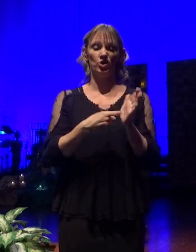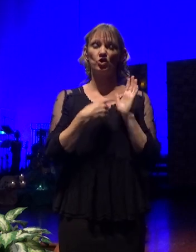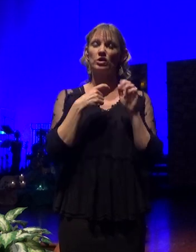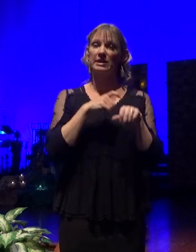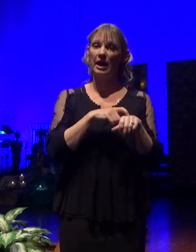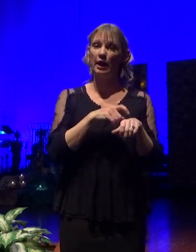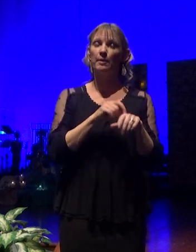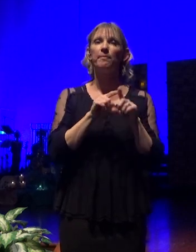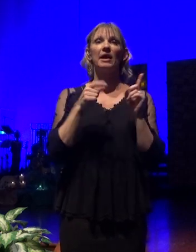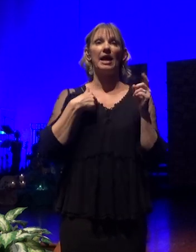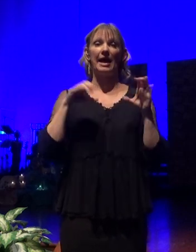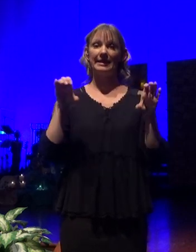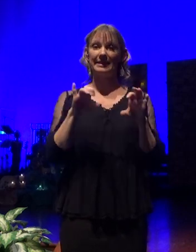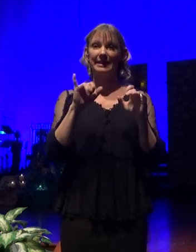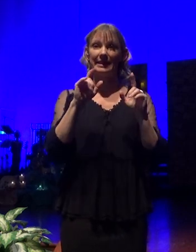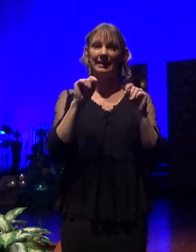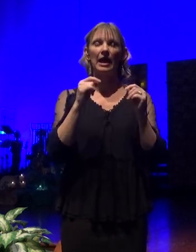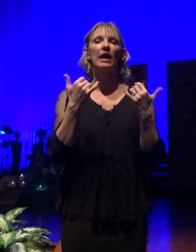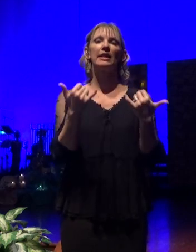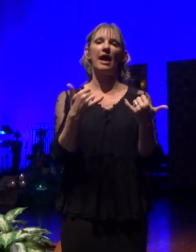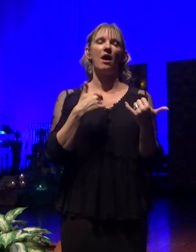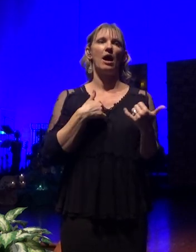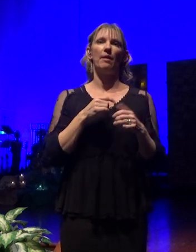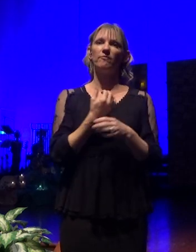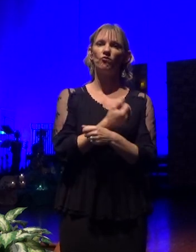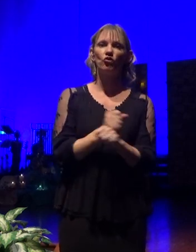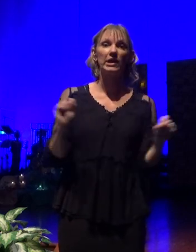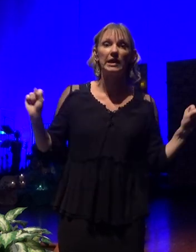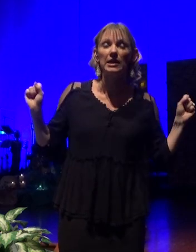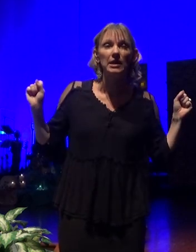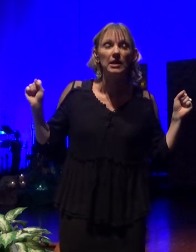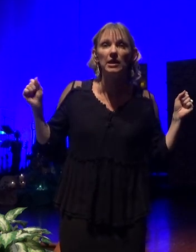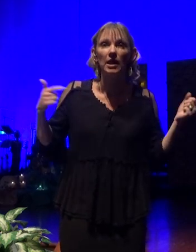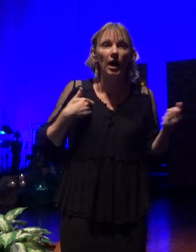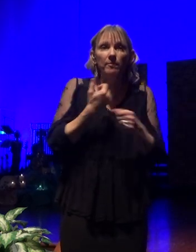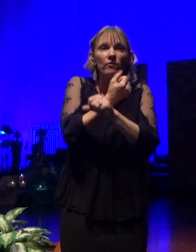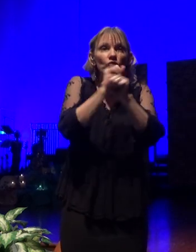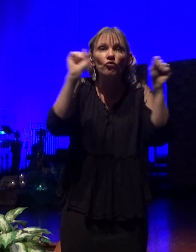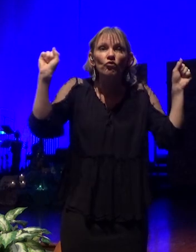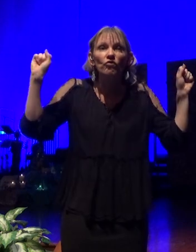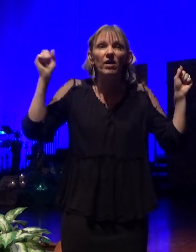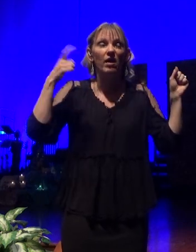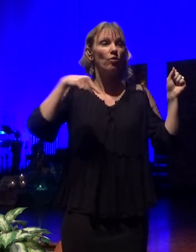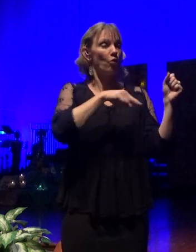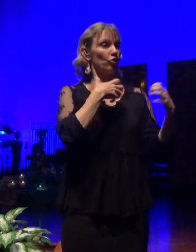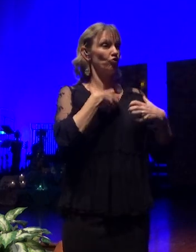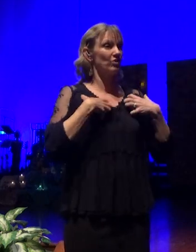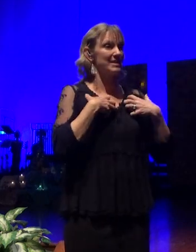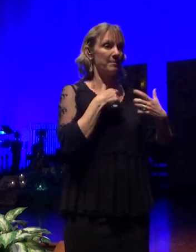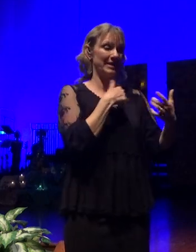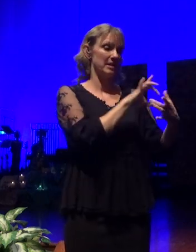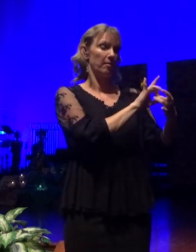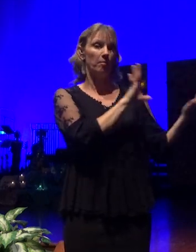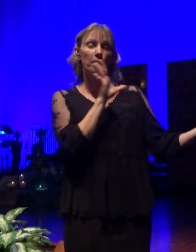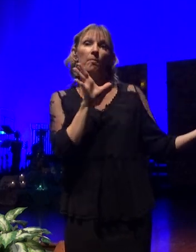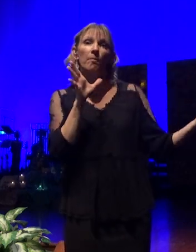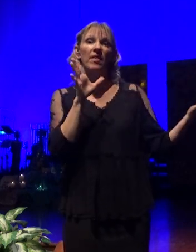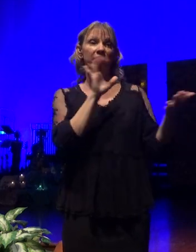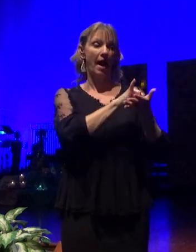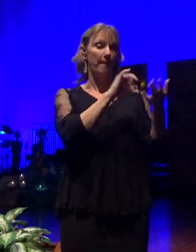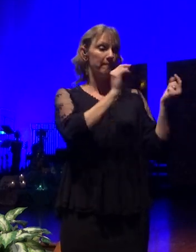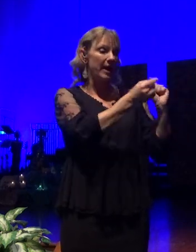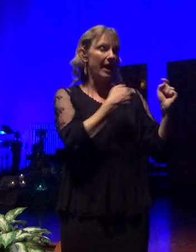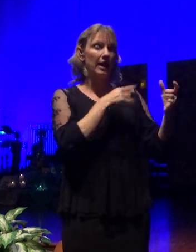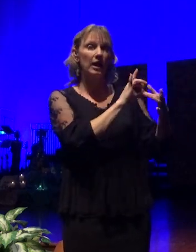it. And now I am free. I am free of those resentments. I am free of that pain. I